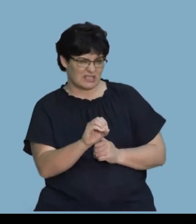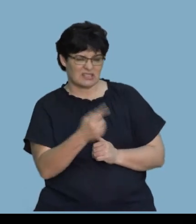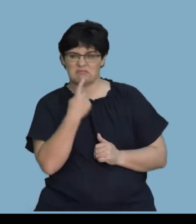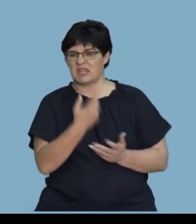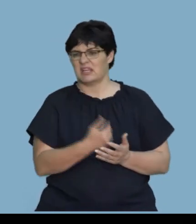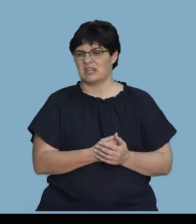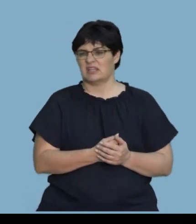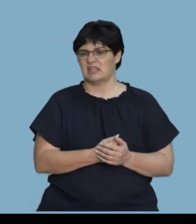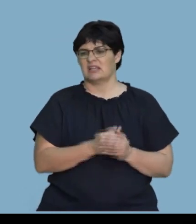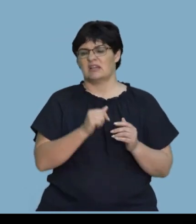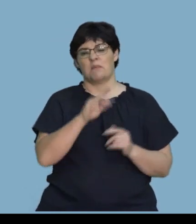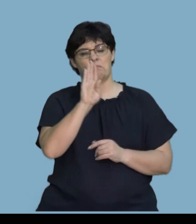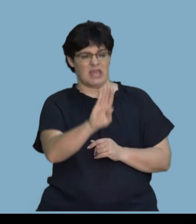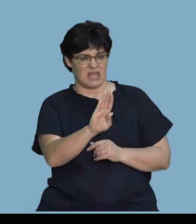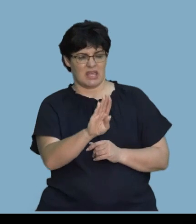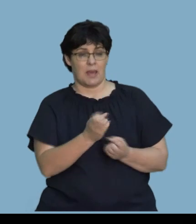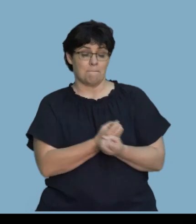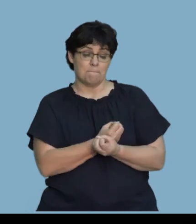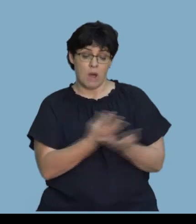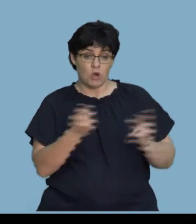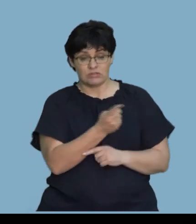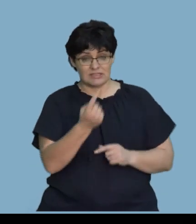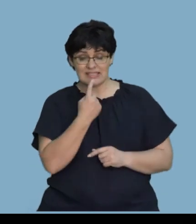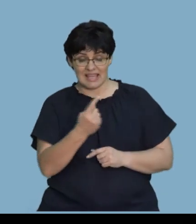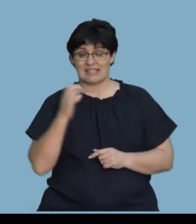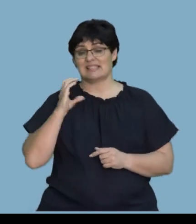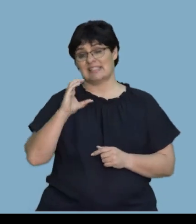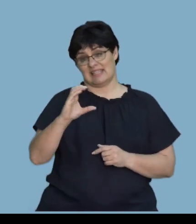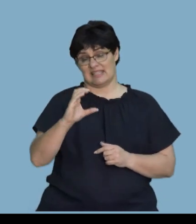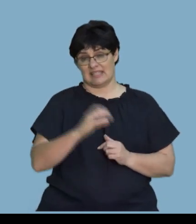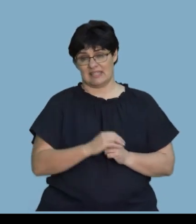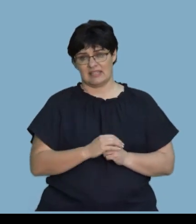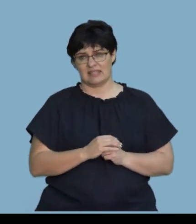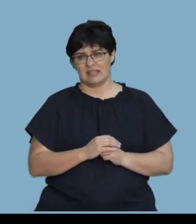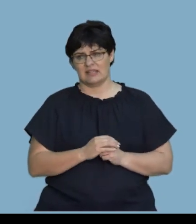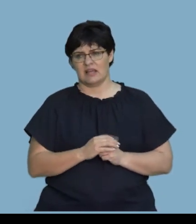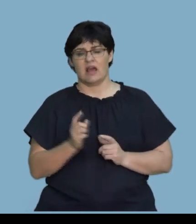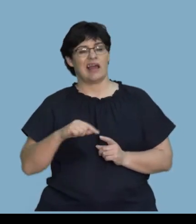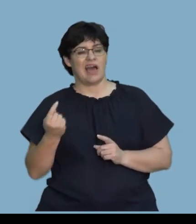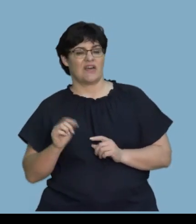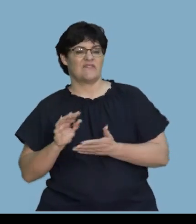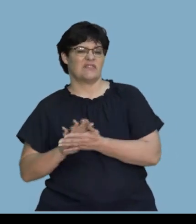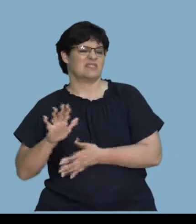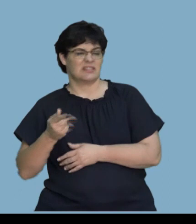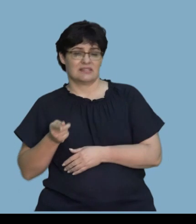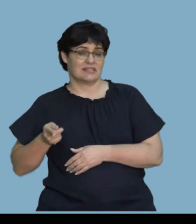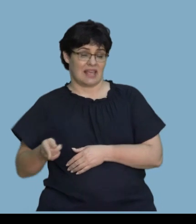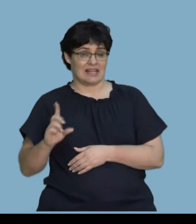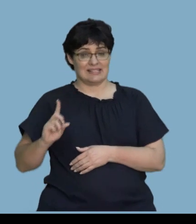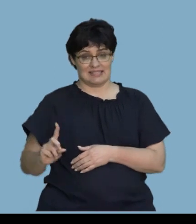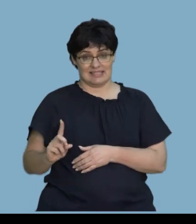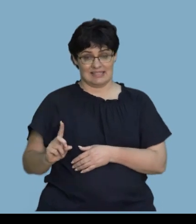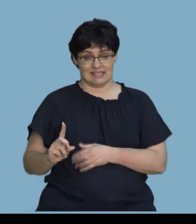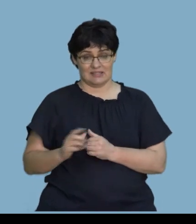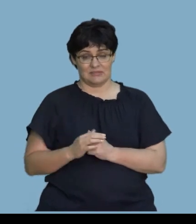5% saying option B, and the majority is saying is C, okay? While another 15 or so % is